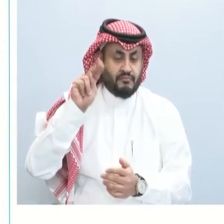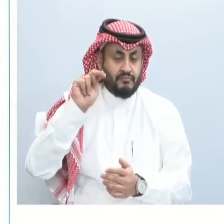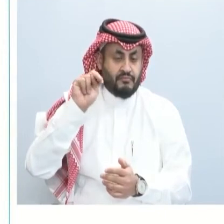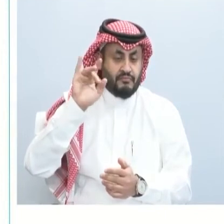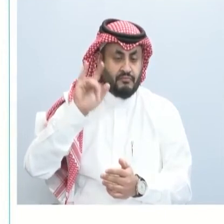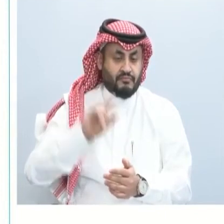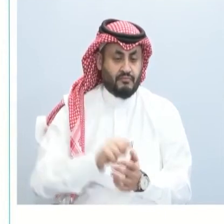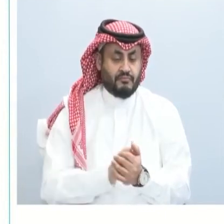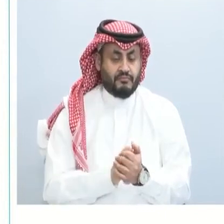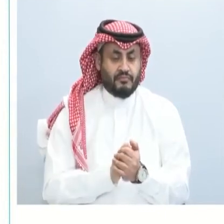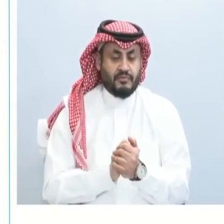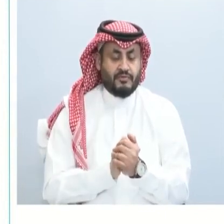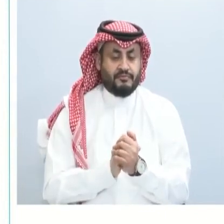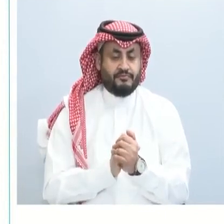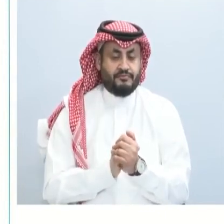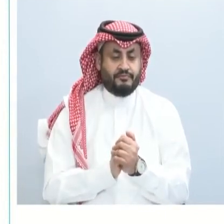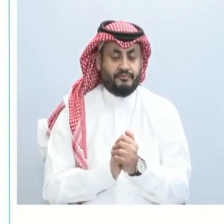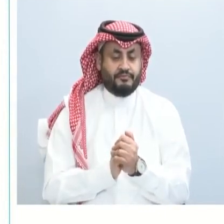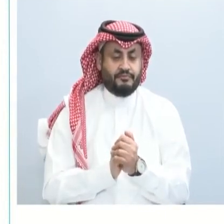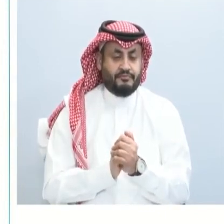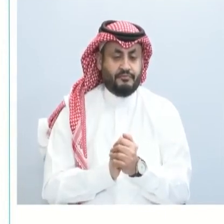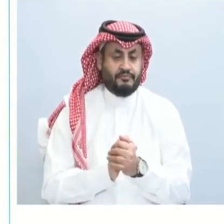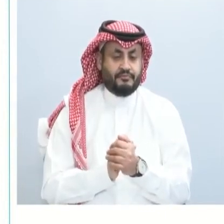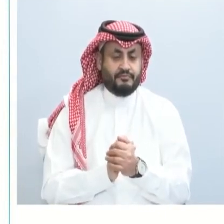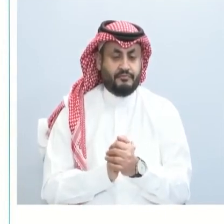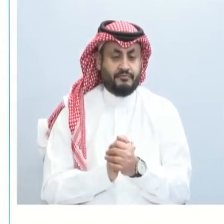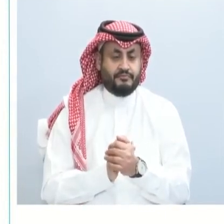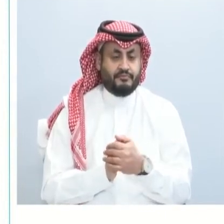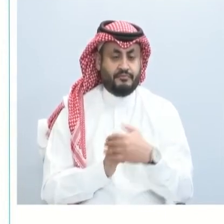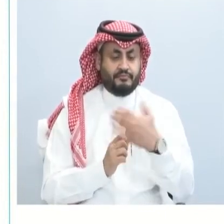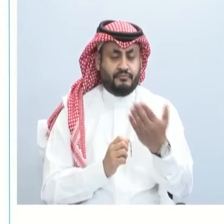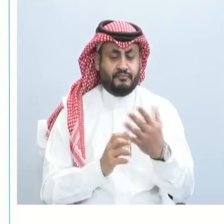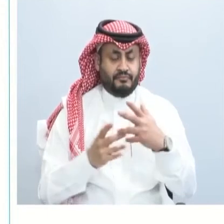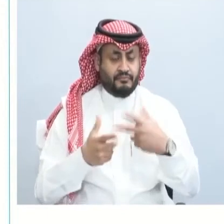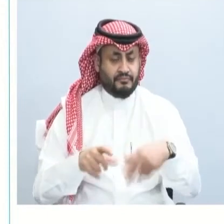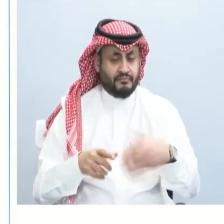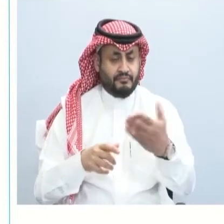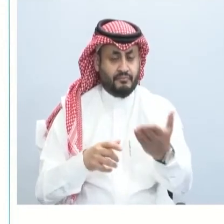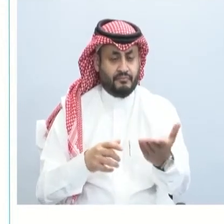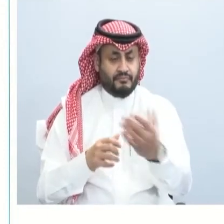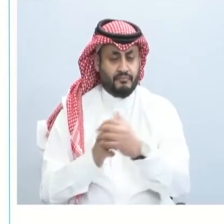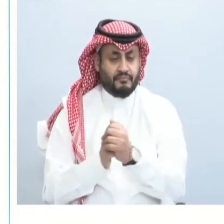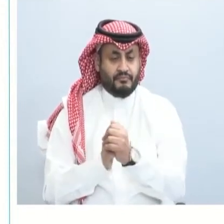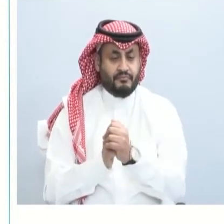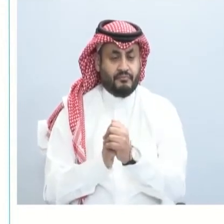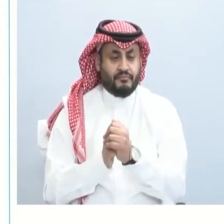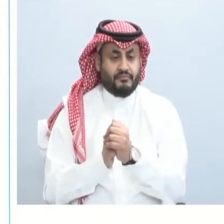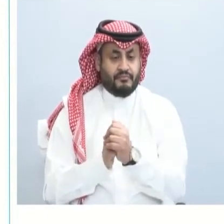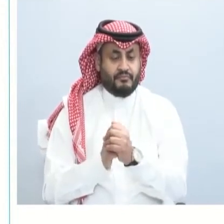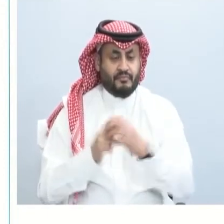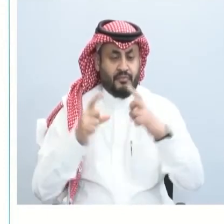story, it makes me laugh. So this will leave us with the last word we have, which is